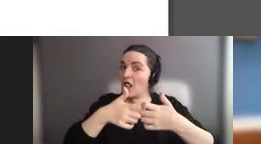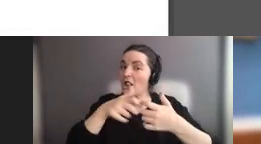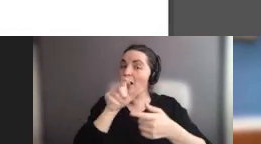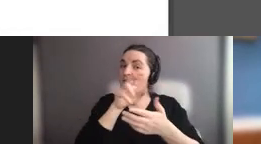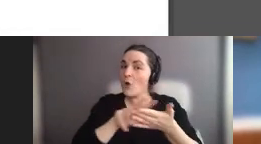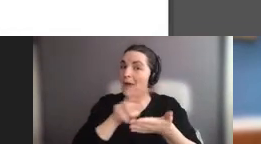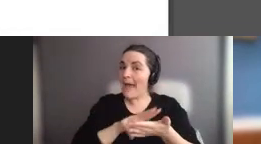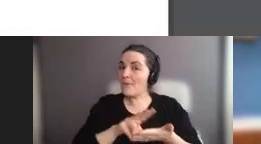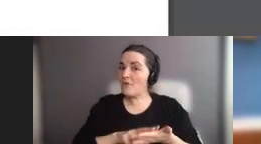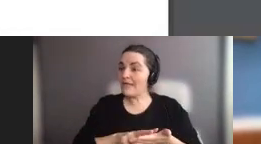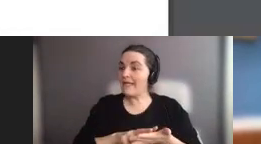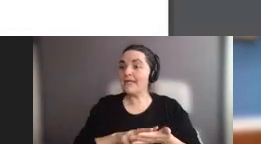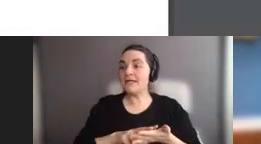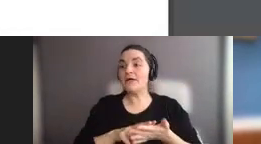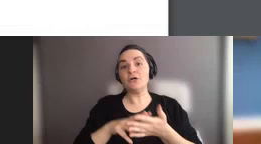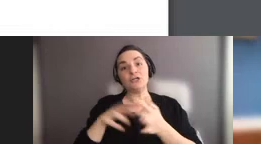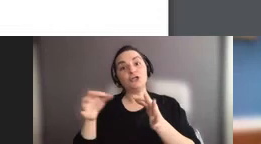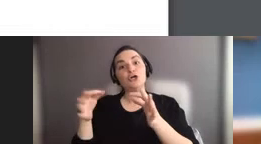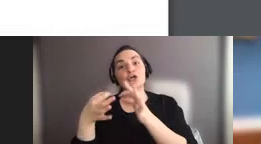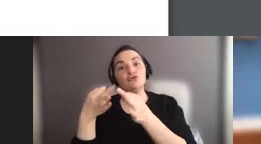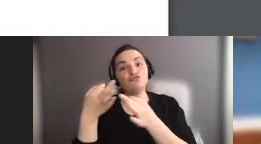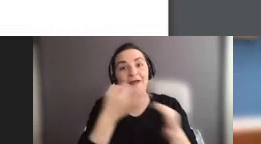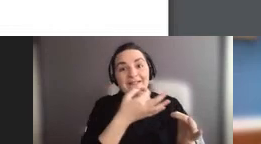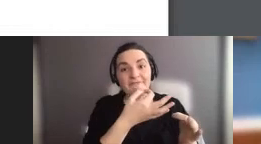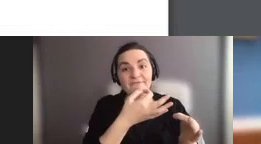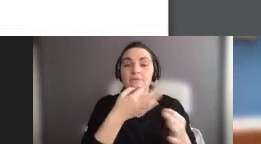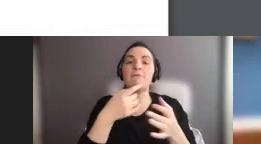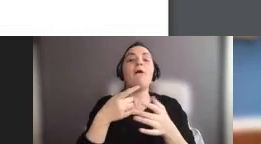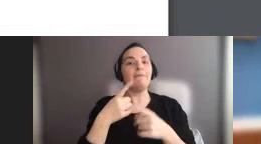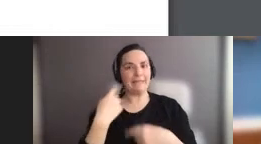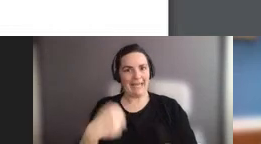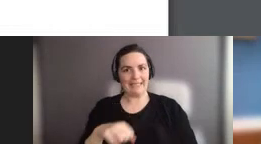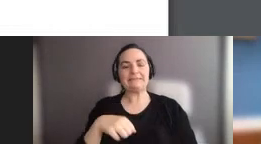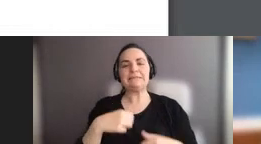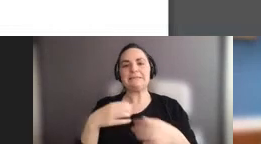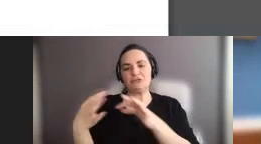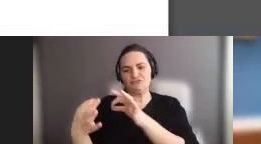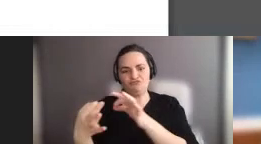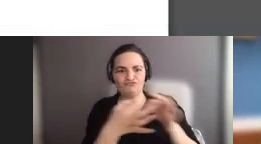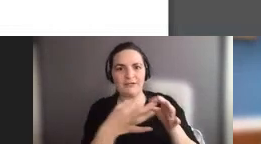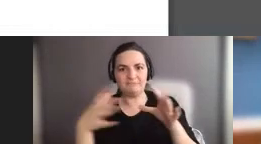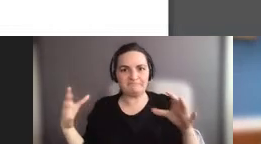a technical term in terms of magnetism. Force,